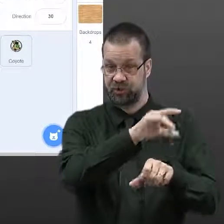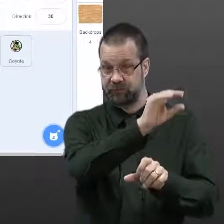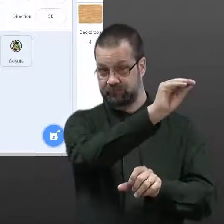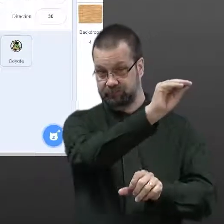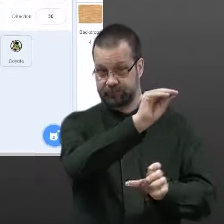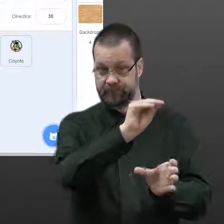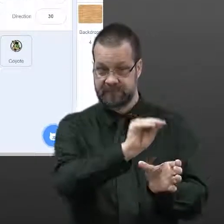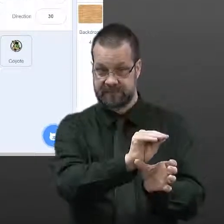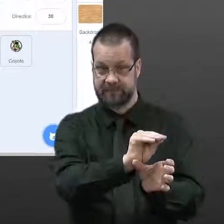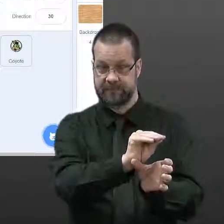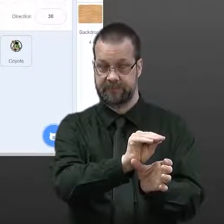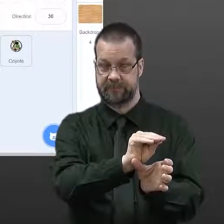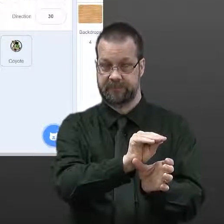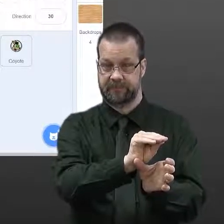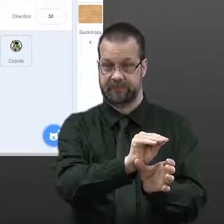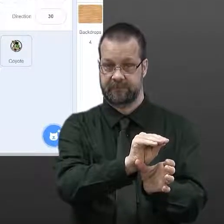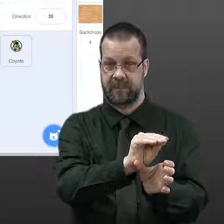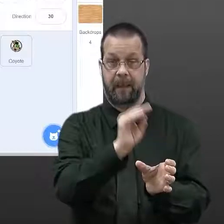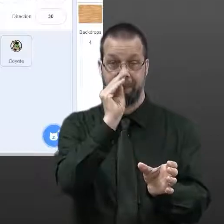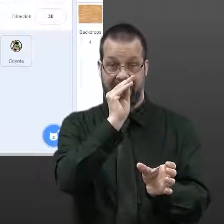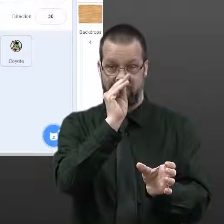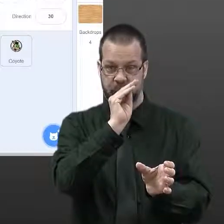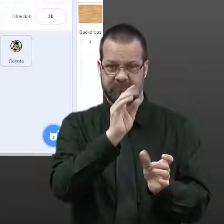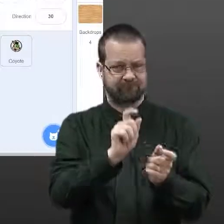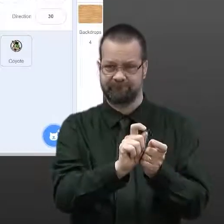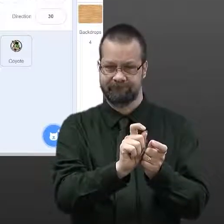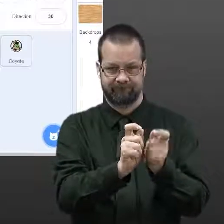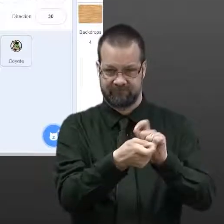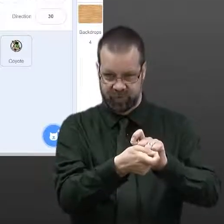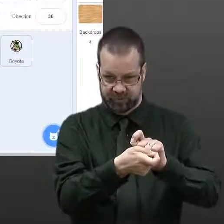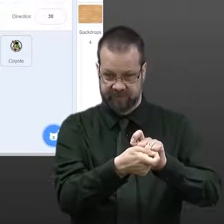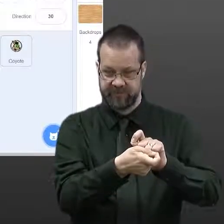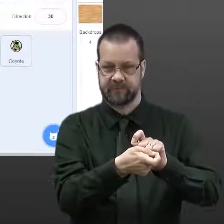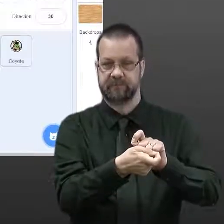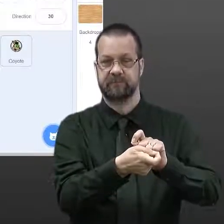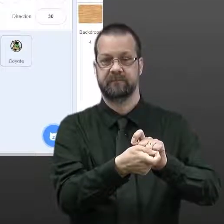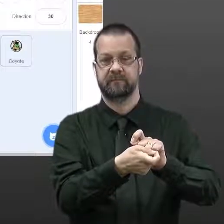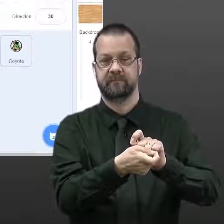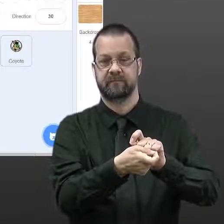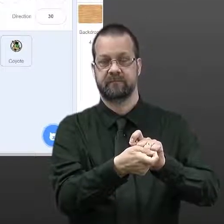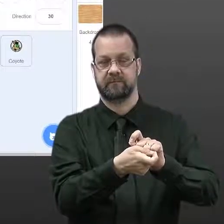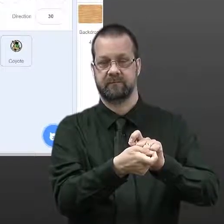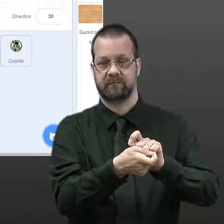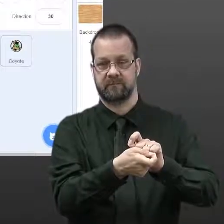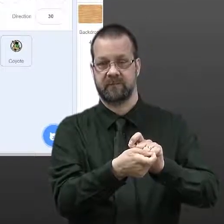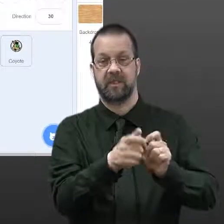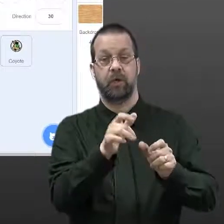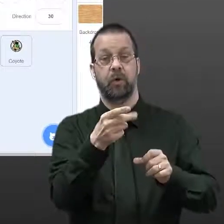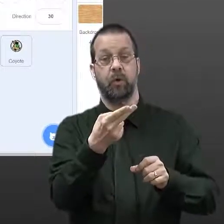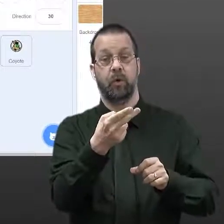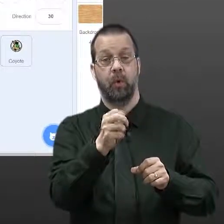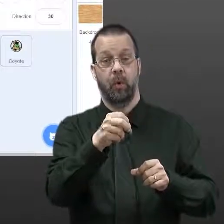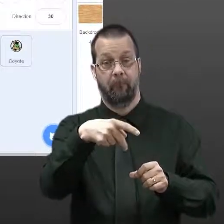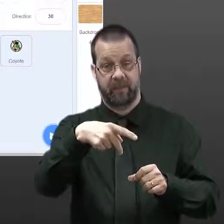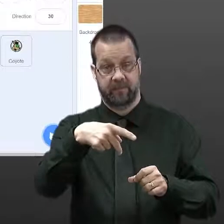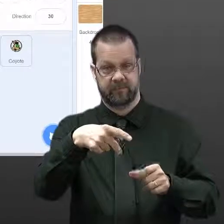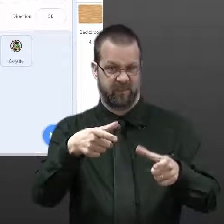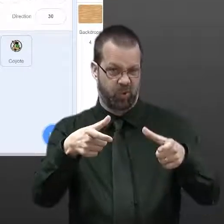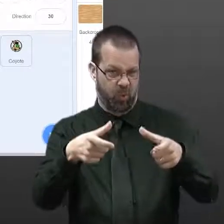the touching block, and we are going to change that from mouse pointer and make sure, first of all, that it's touching the